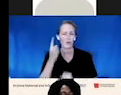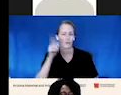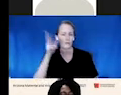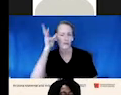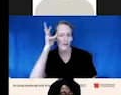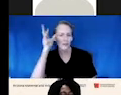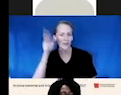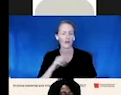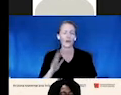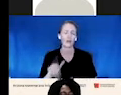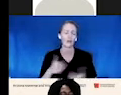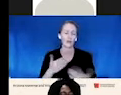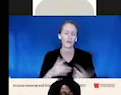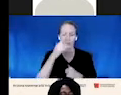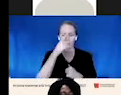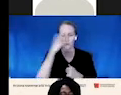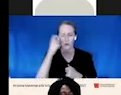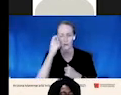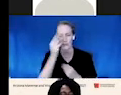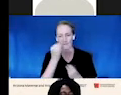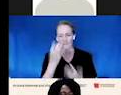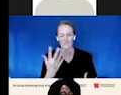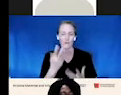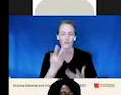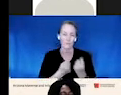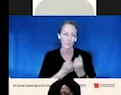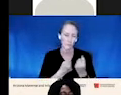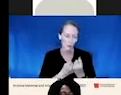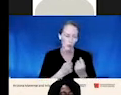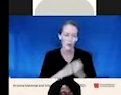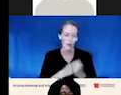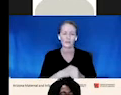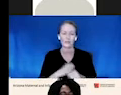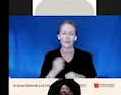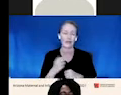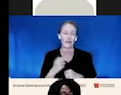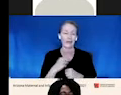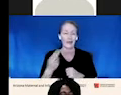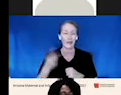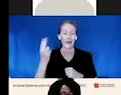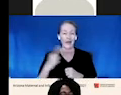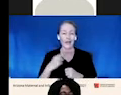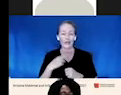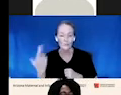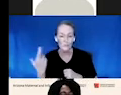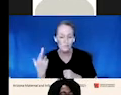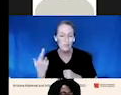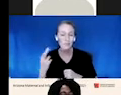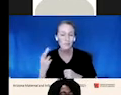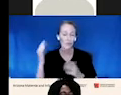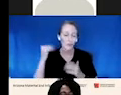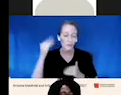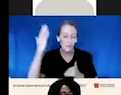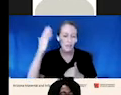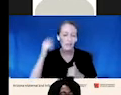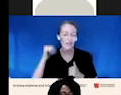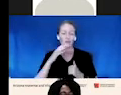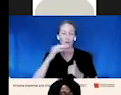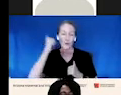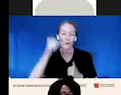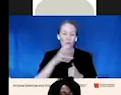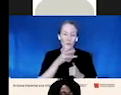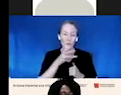support and support for high-risk pregnancies. So high-risk meaning advanced or very young maternal age, those having pre-existing conditions, and